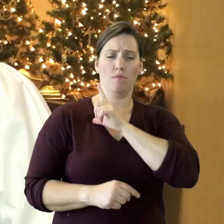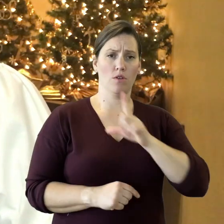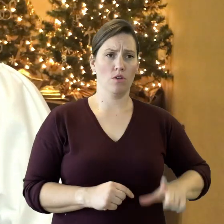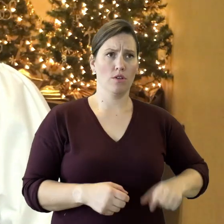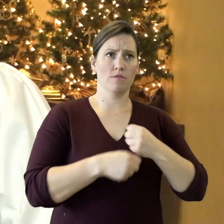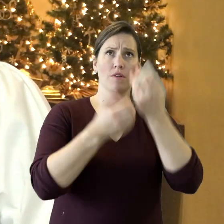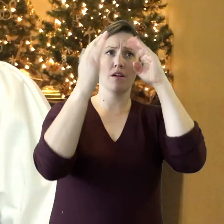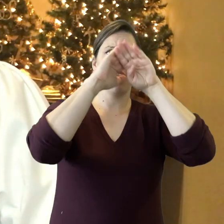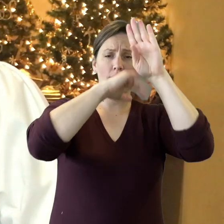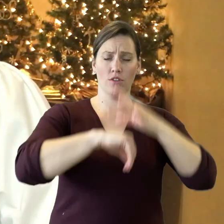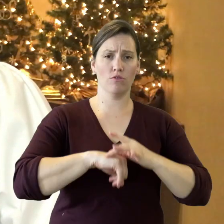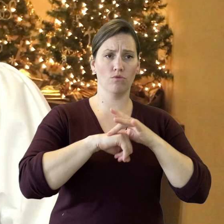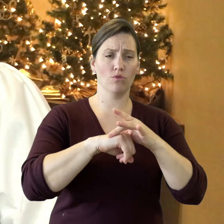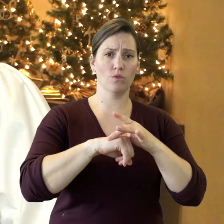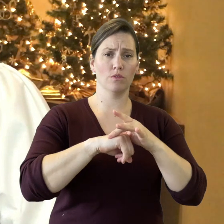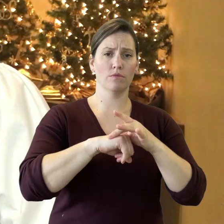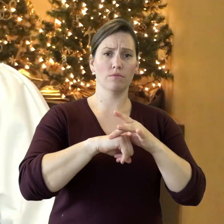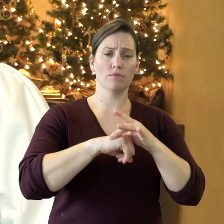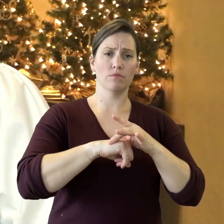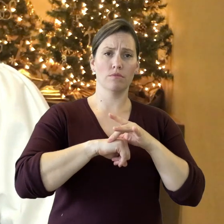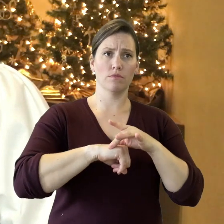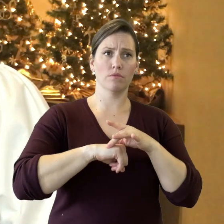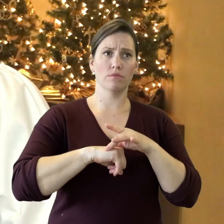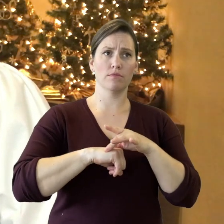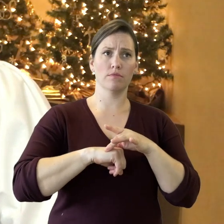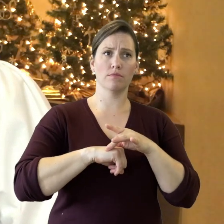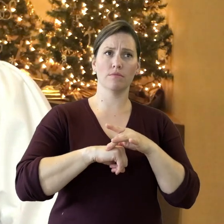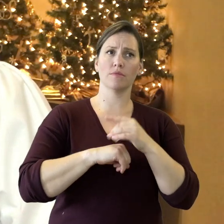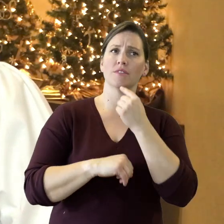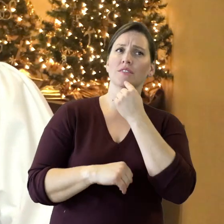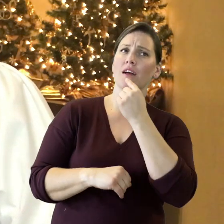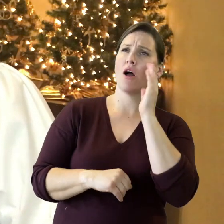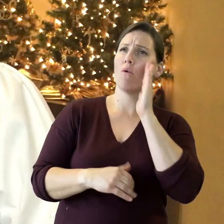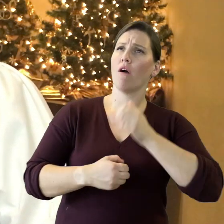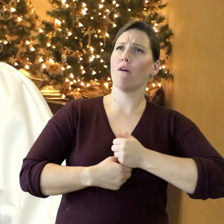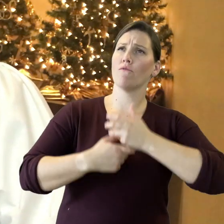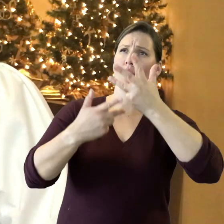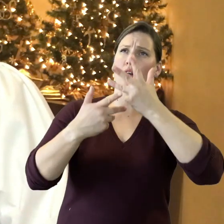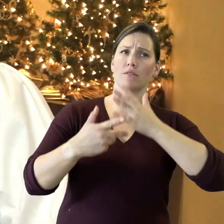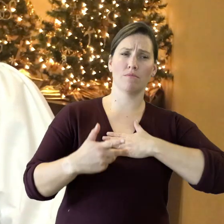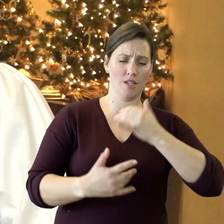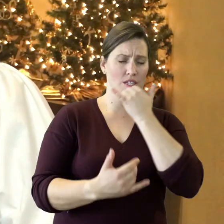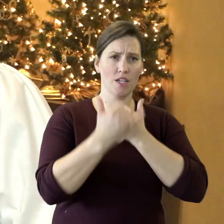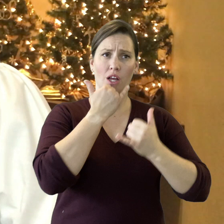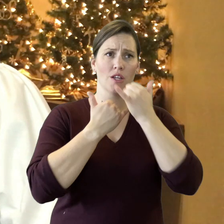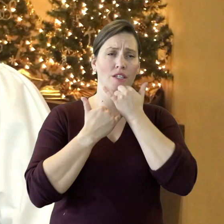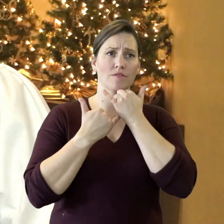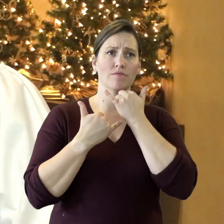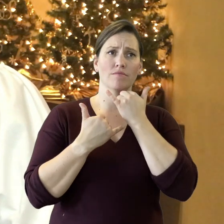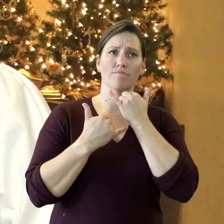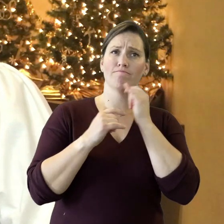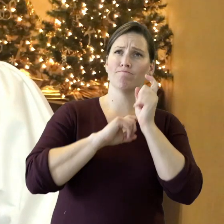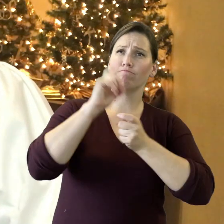Lord, who made heaven and earth. I said, I will confess my transgressions unto the